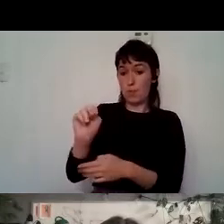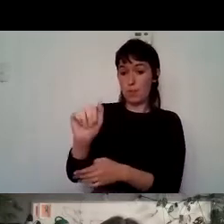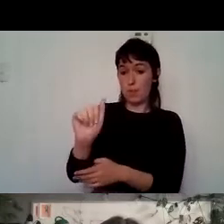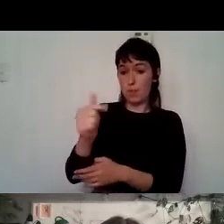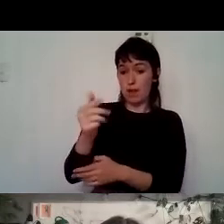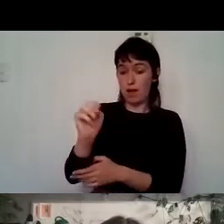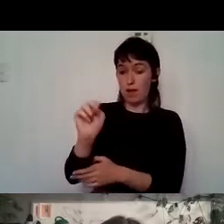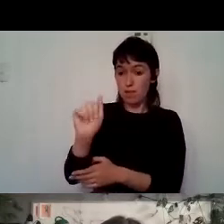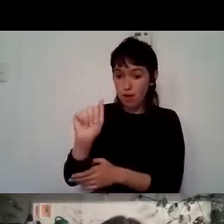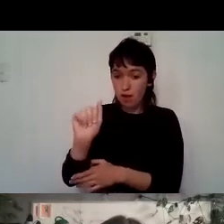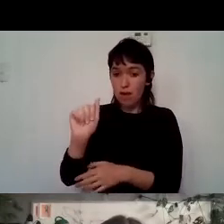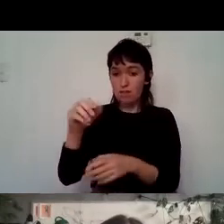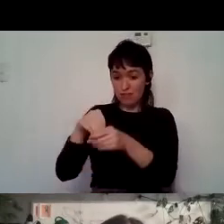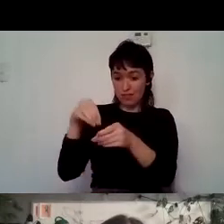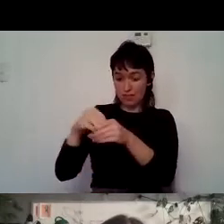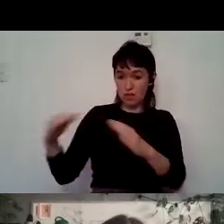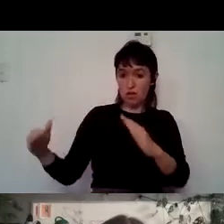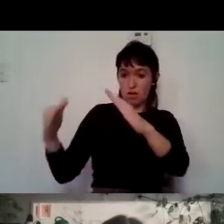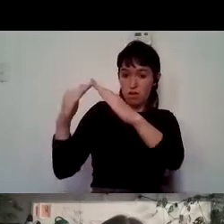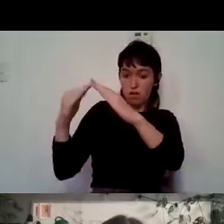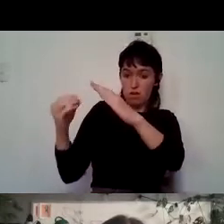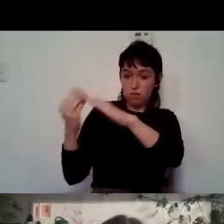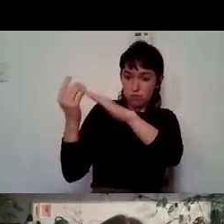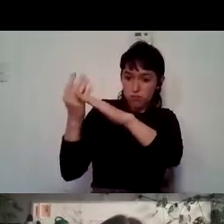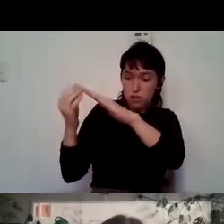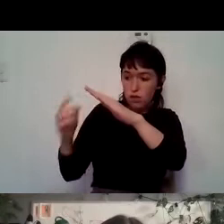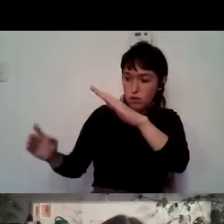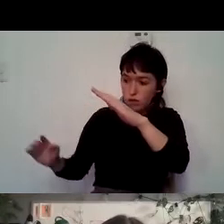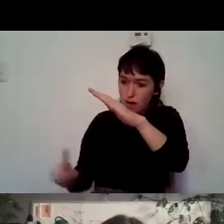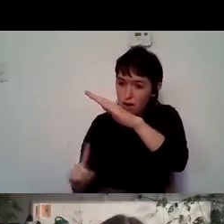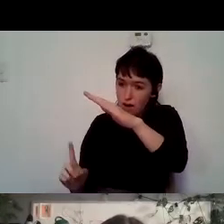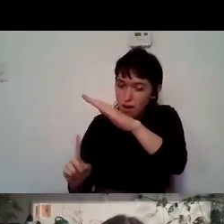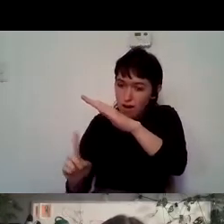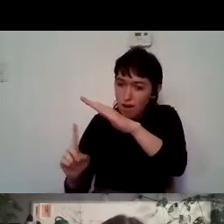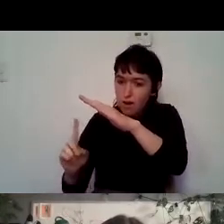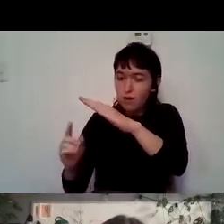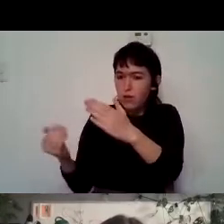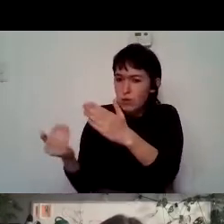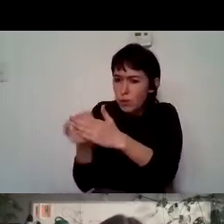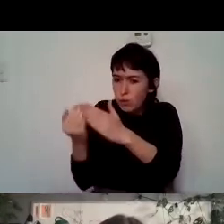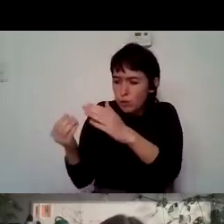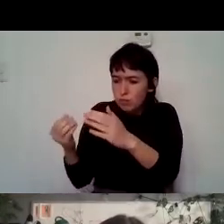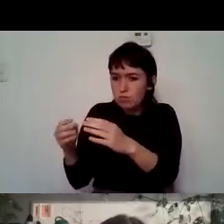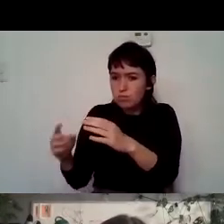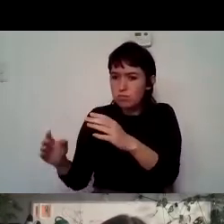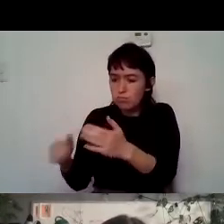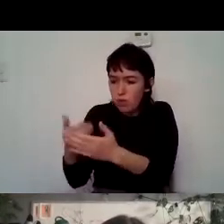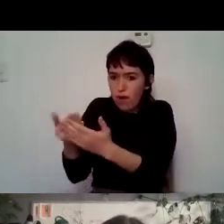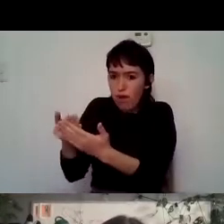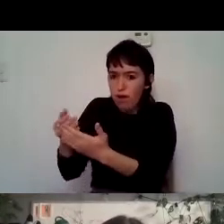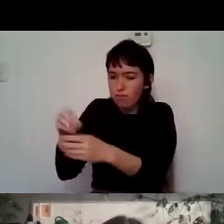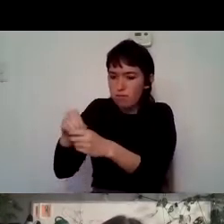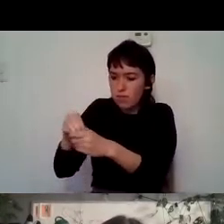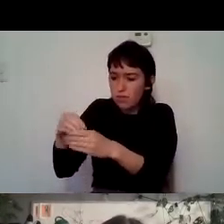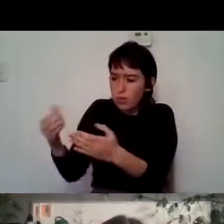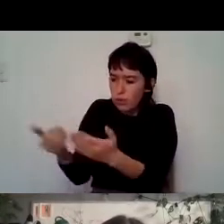more mass. So now there's your volcano, and then there comes new magma from below, and now there's an object inside that there